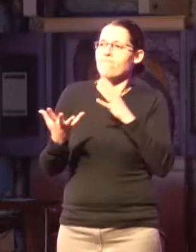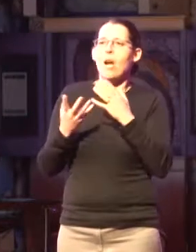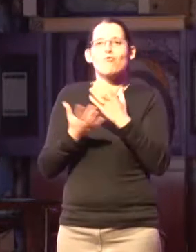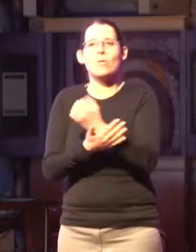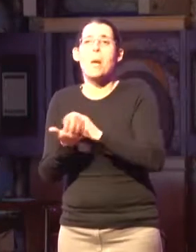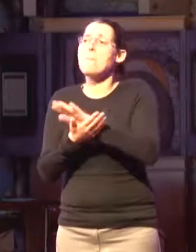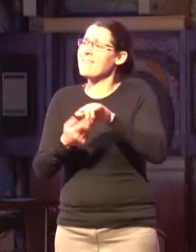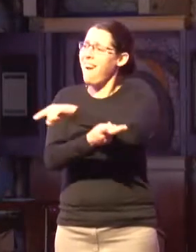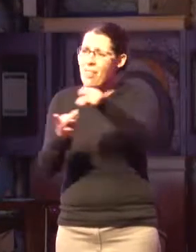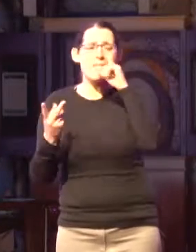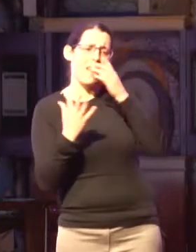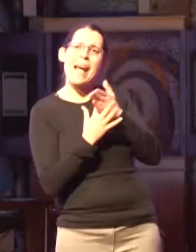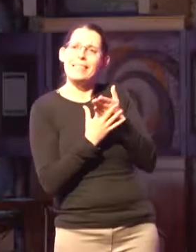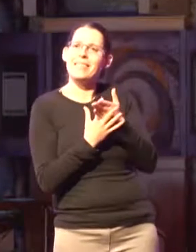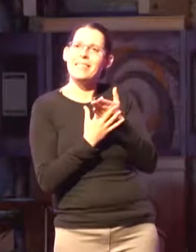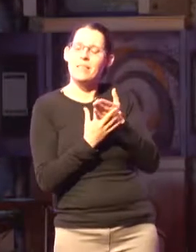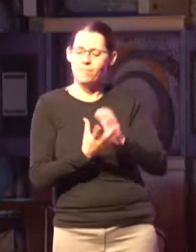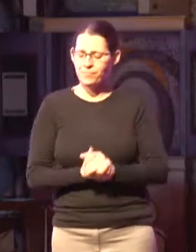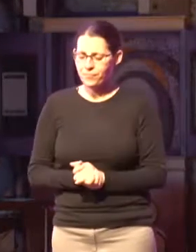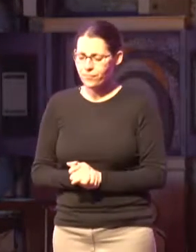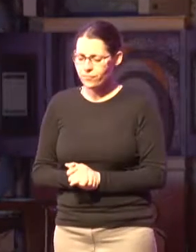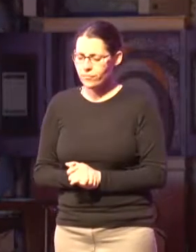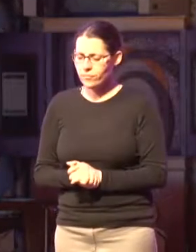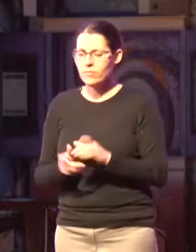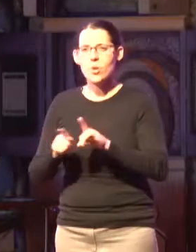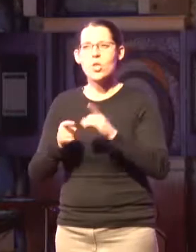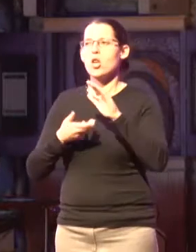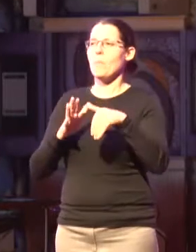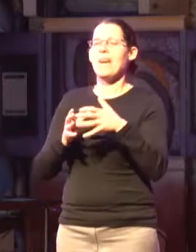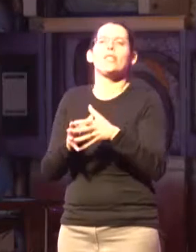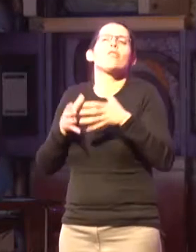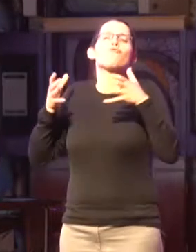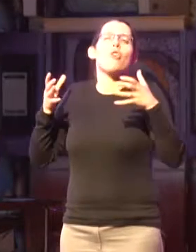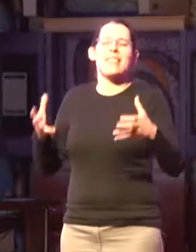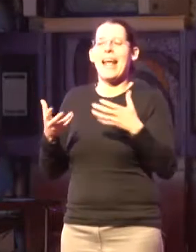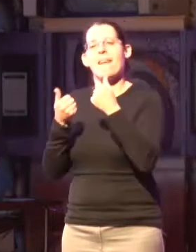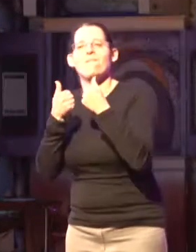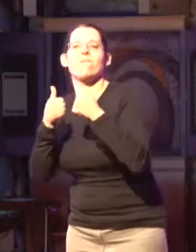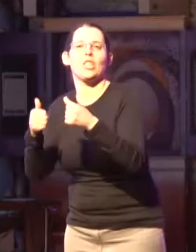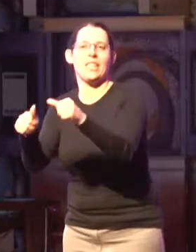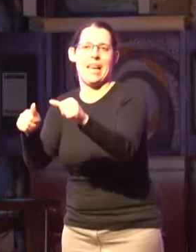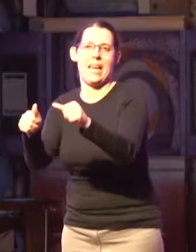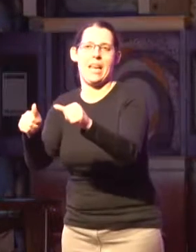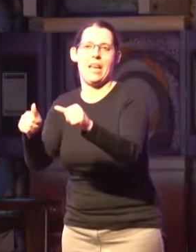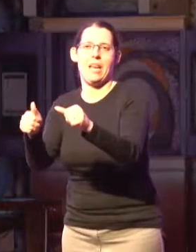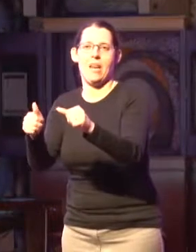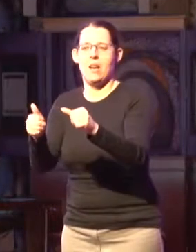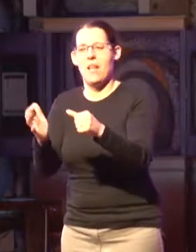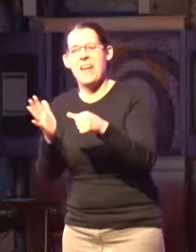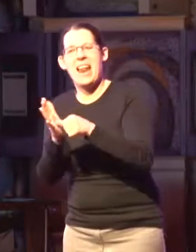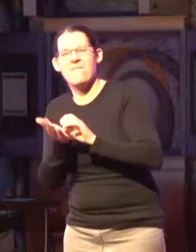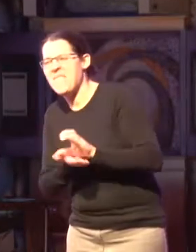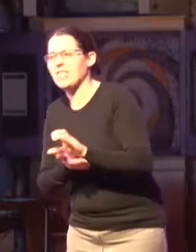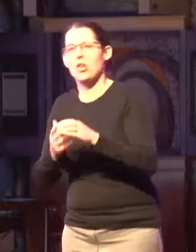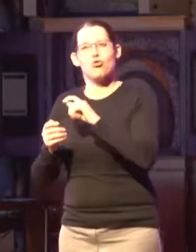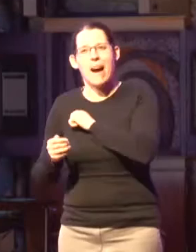they're accessible to all. It's a kind of generosity and efficiency that invests trust and